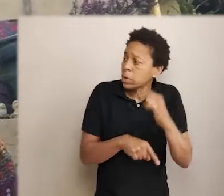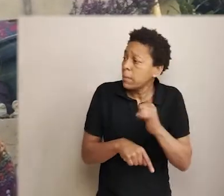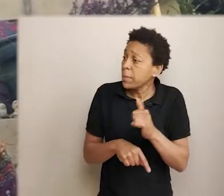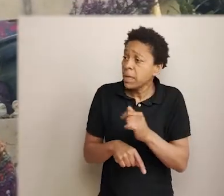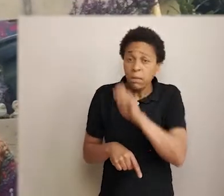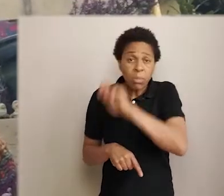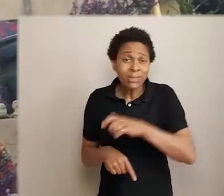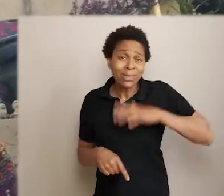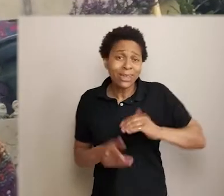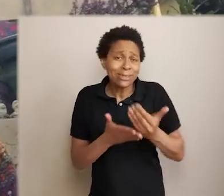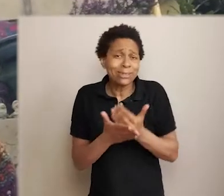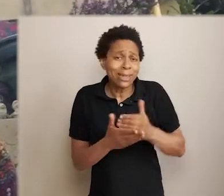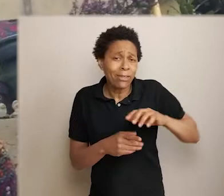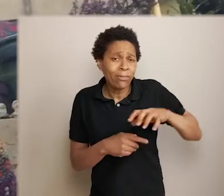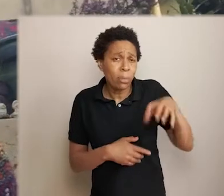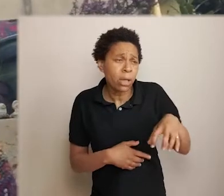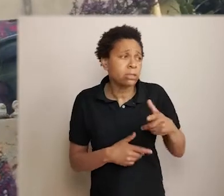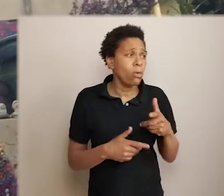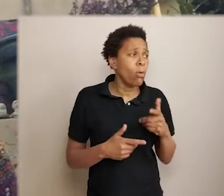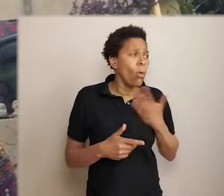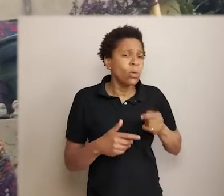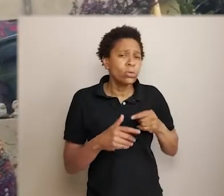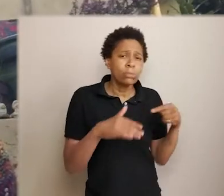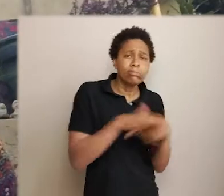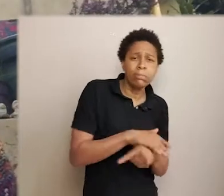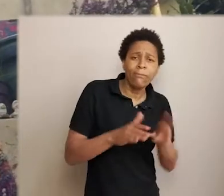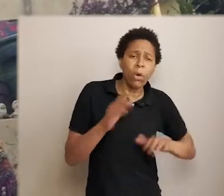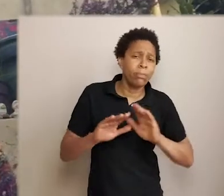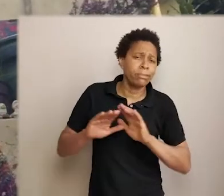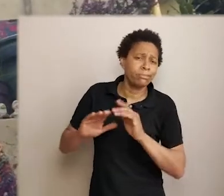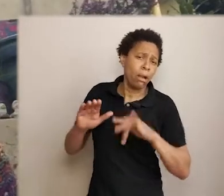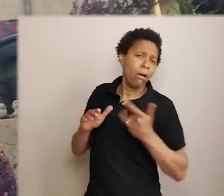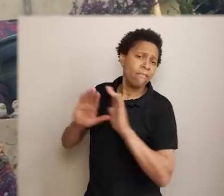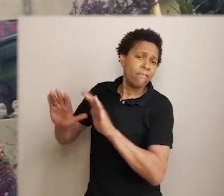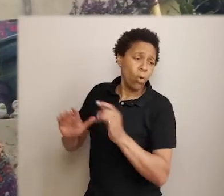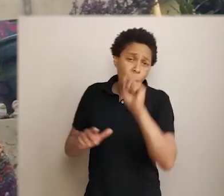for a move or a beachhead, or just to while away somewhere you can be yourself.